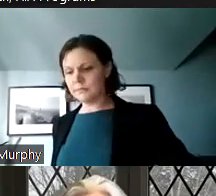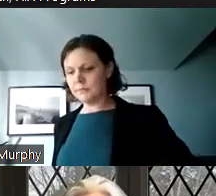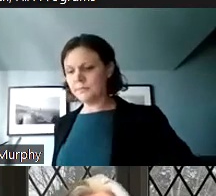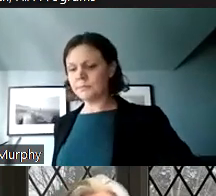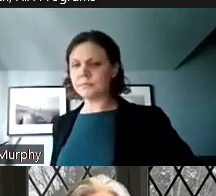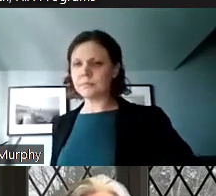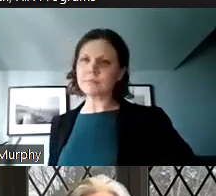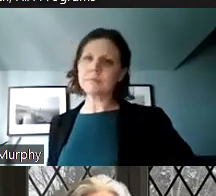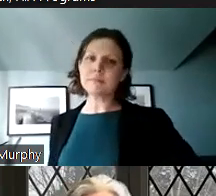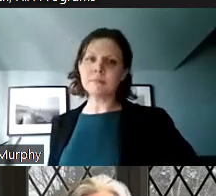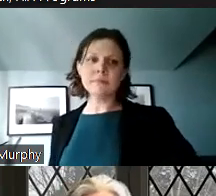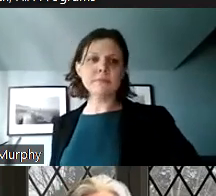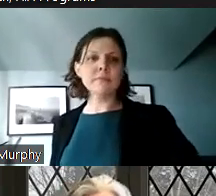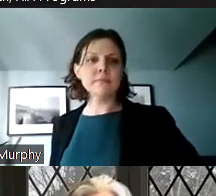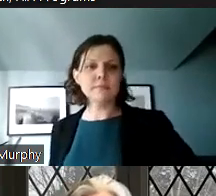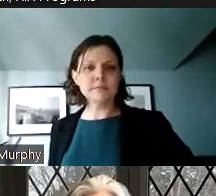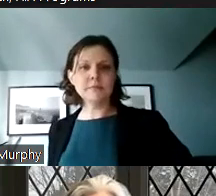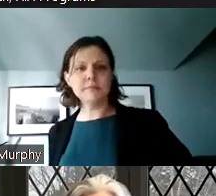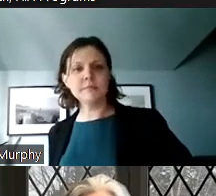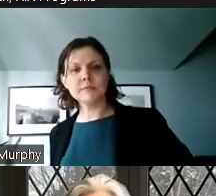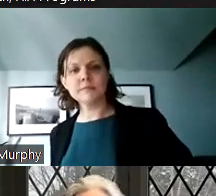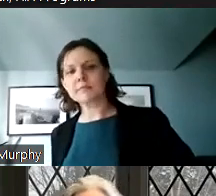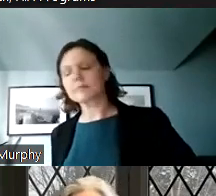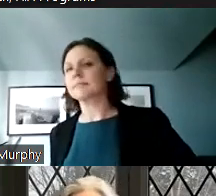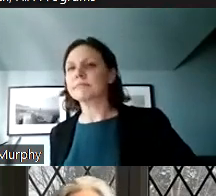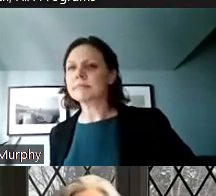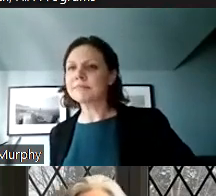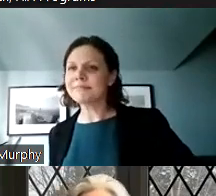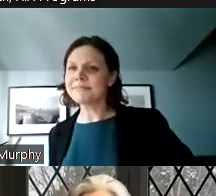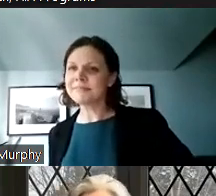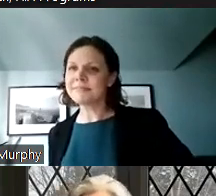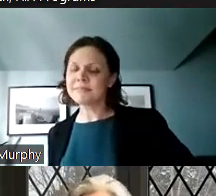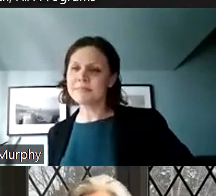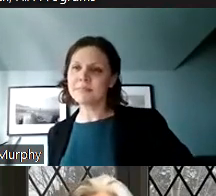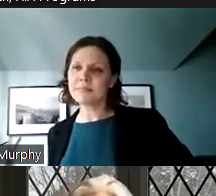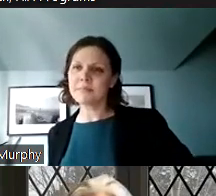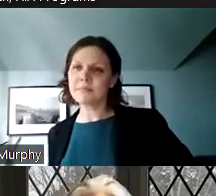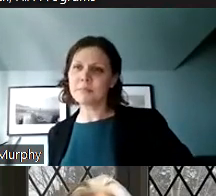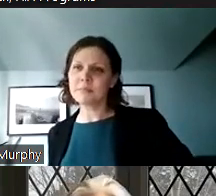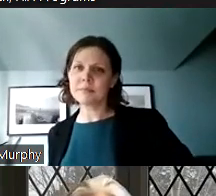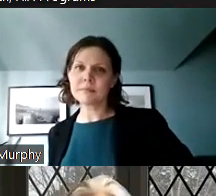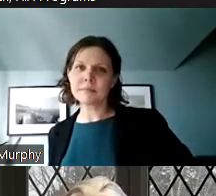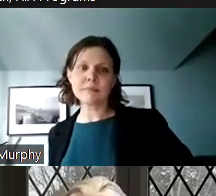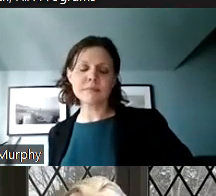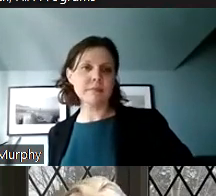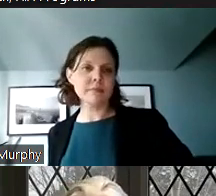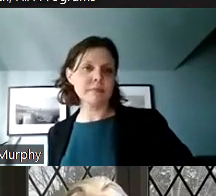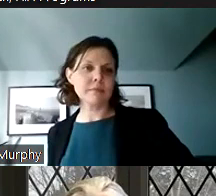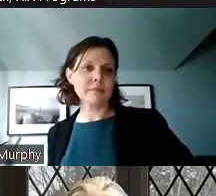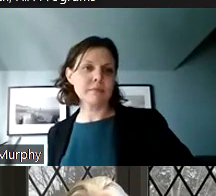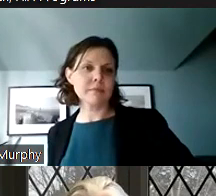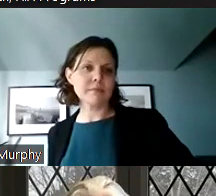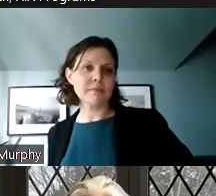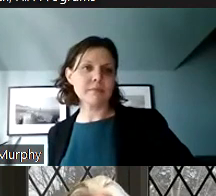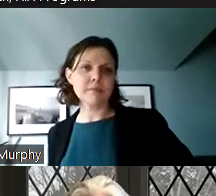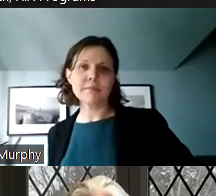Thanks, Liz. Now, before I introduce today's speaker, just a couple of things to note. So I'd like to